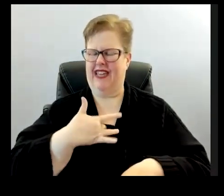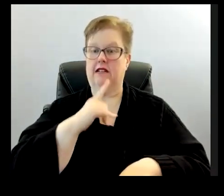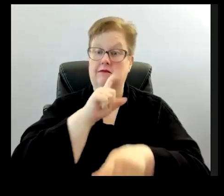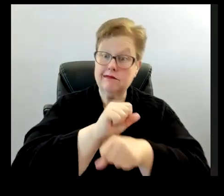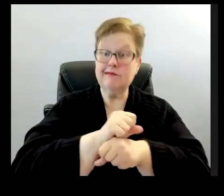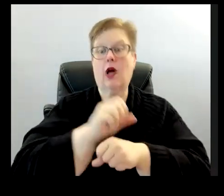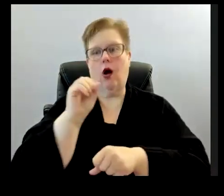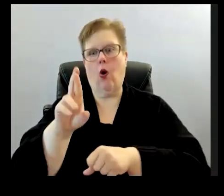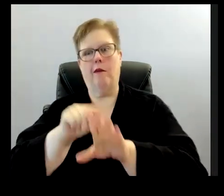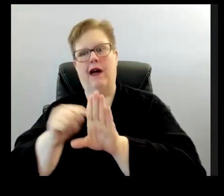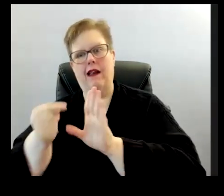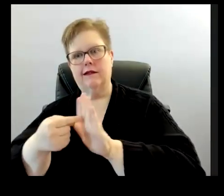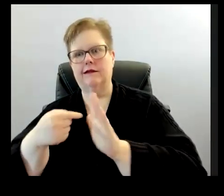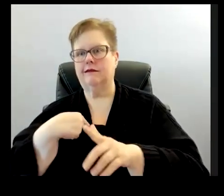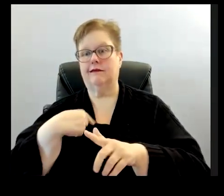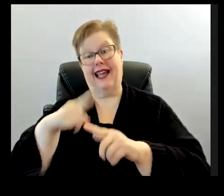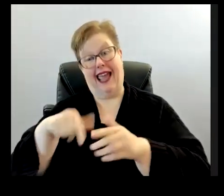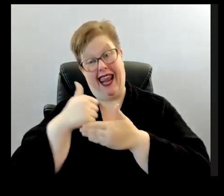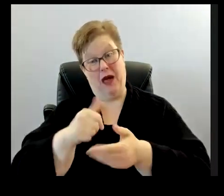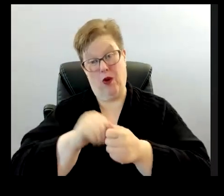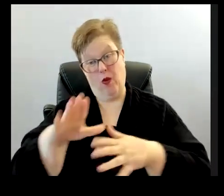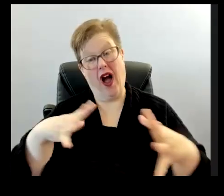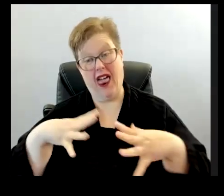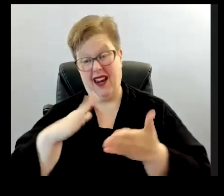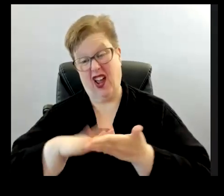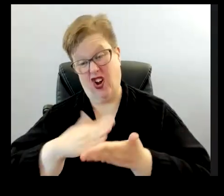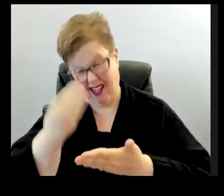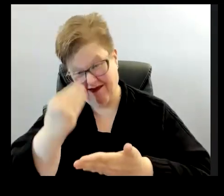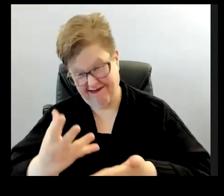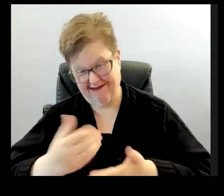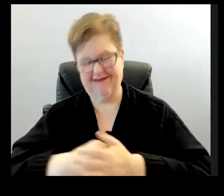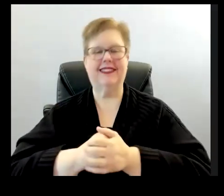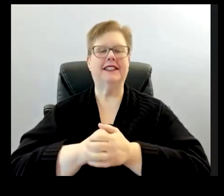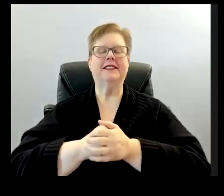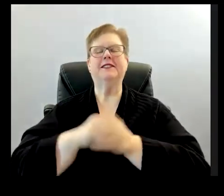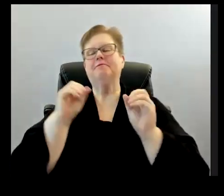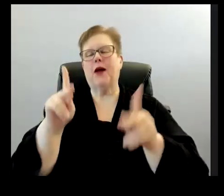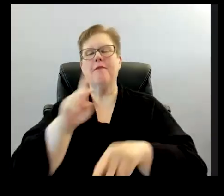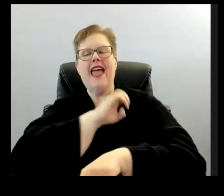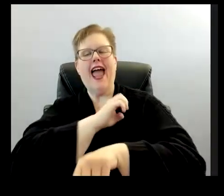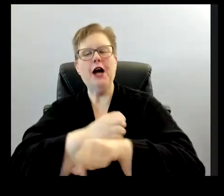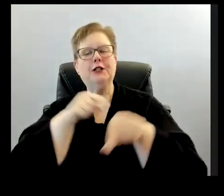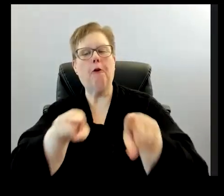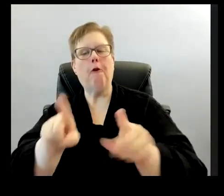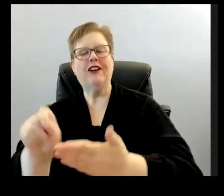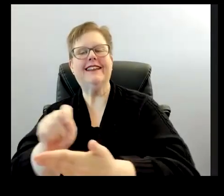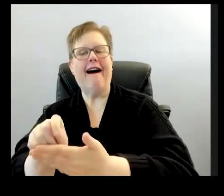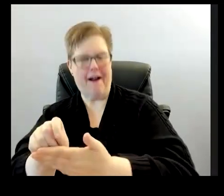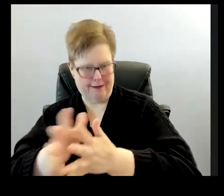or metaphorically, though I'm afraid I cannot help you with your holiday cooking. So let's talk about energy over time for a second.